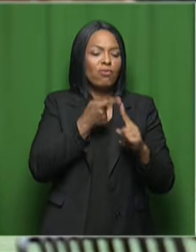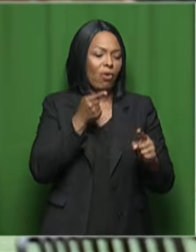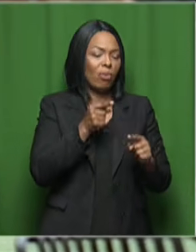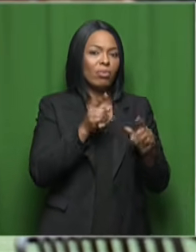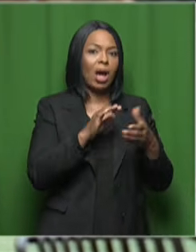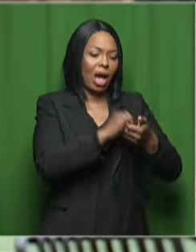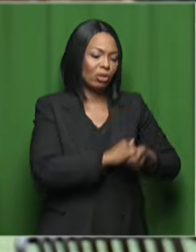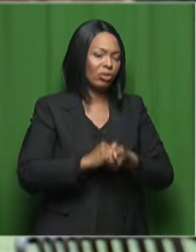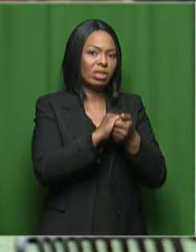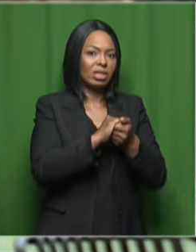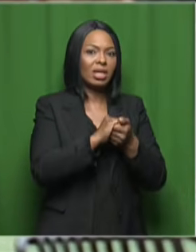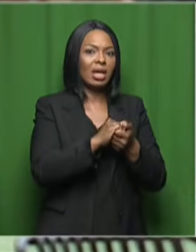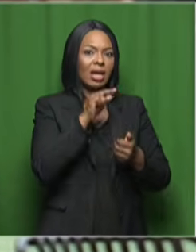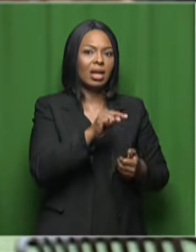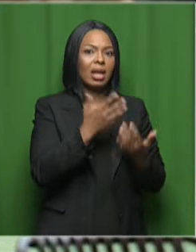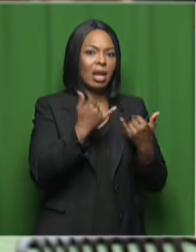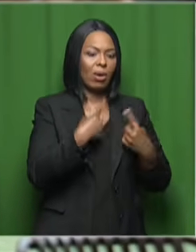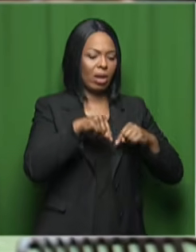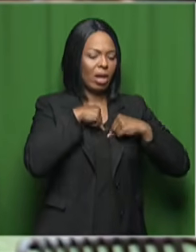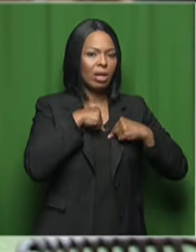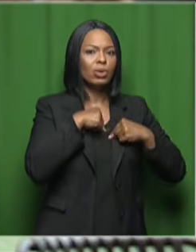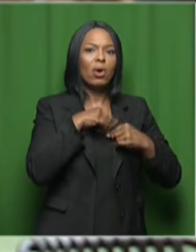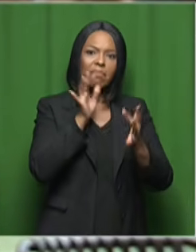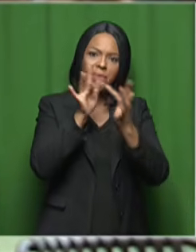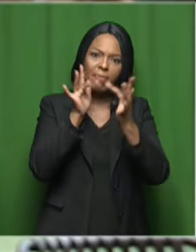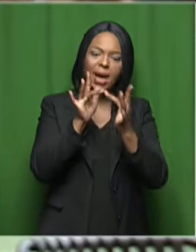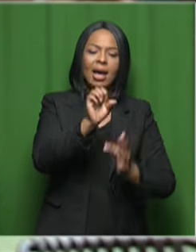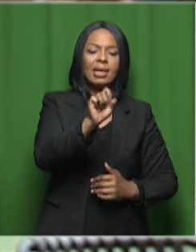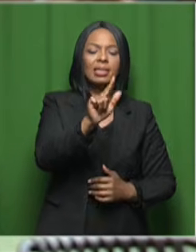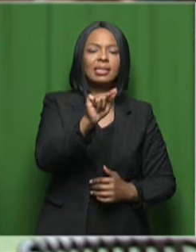Housing Association. We've engaged SALGA and say